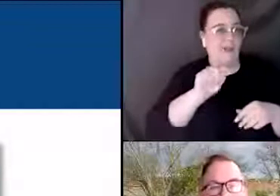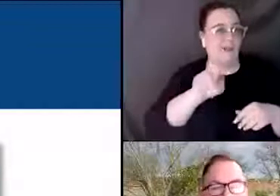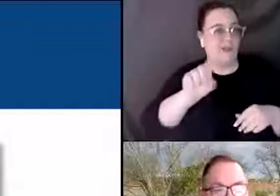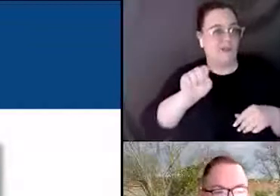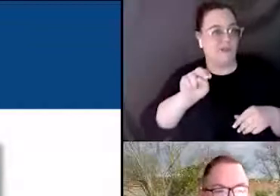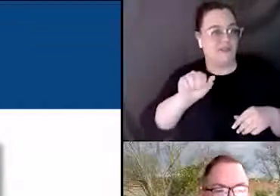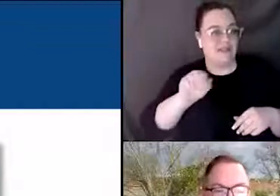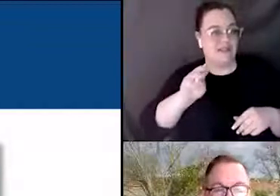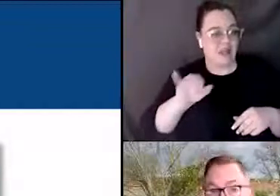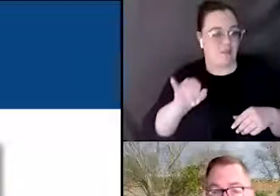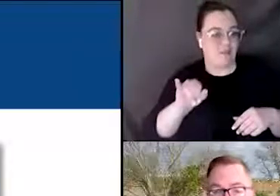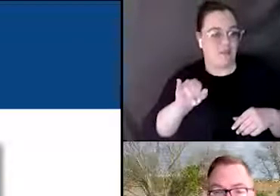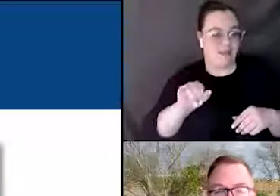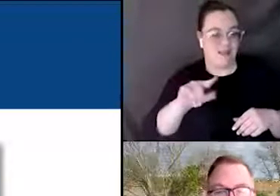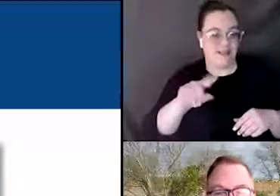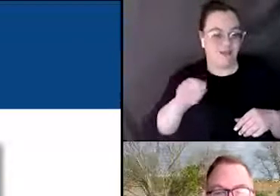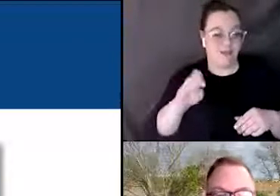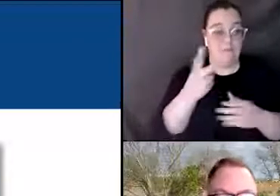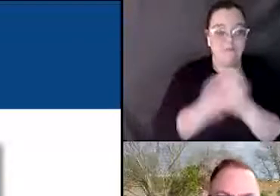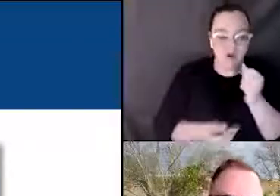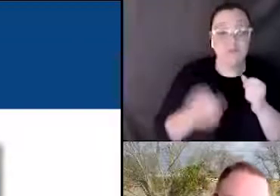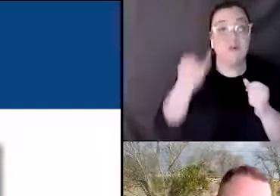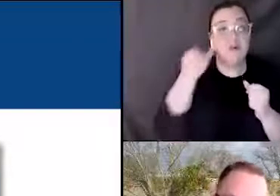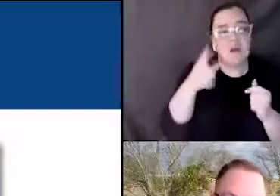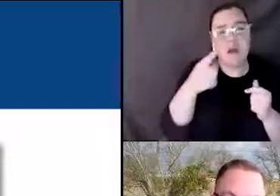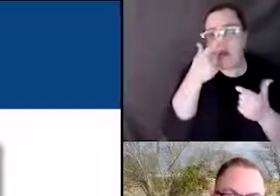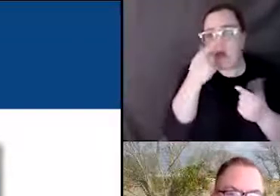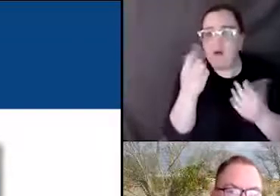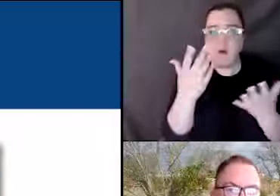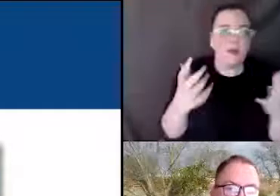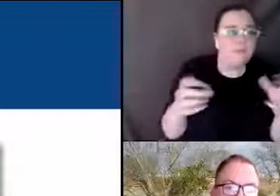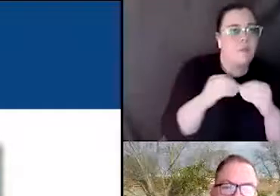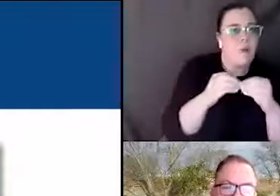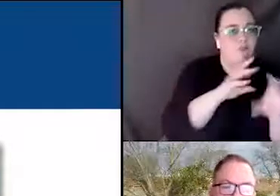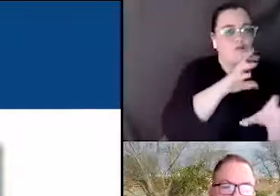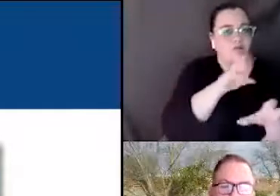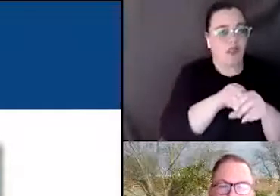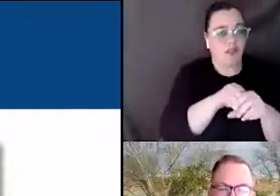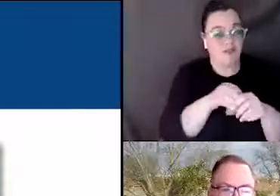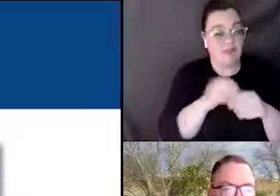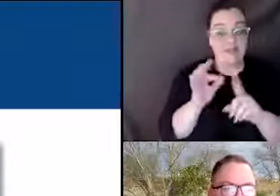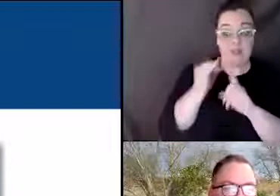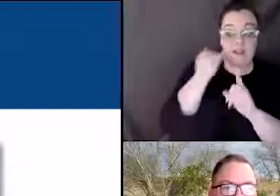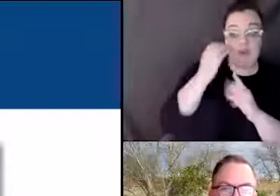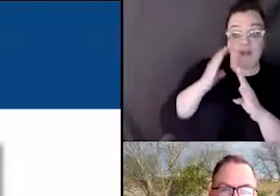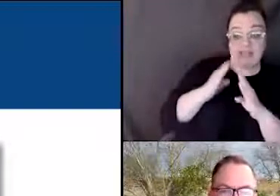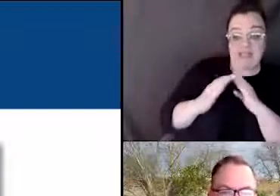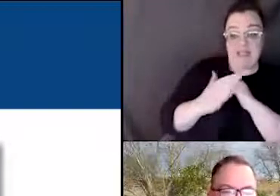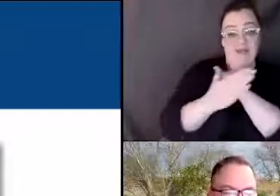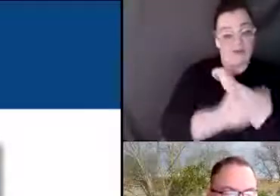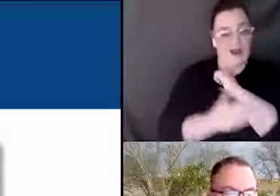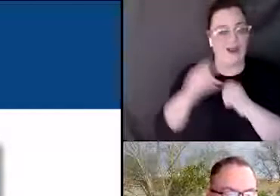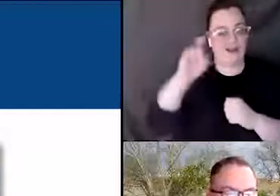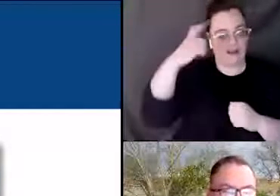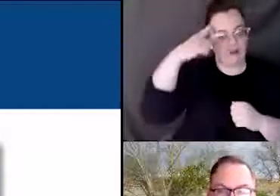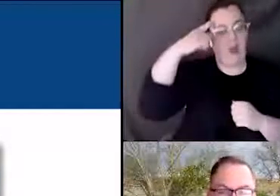involved and more participation, especially if you're with a county or city government agency, but others too, reach out to us